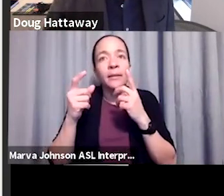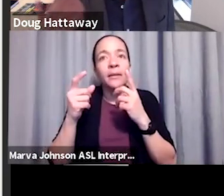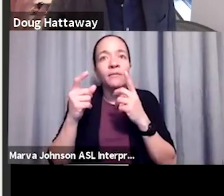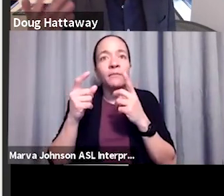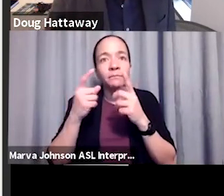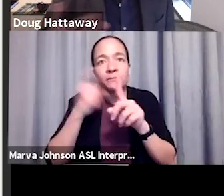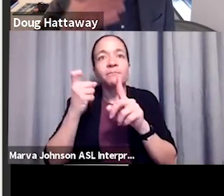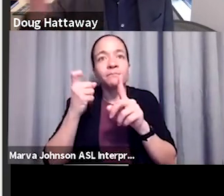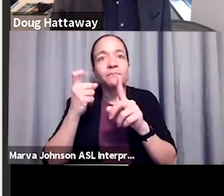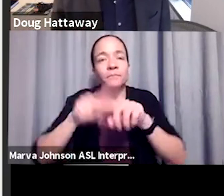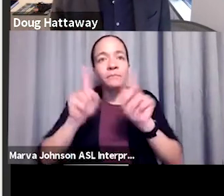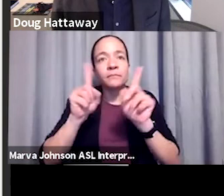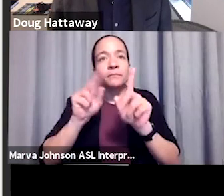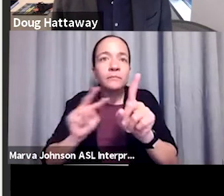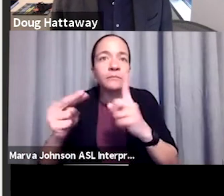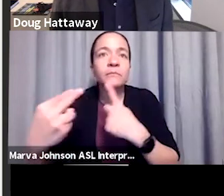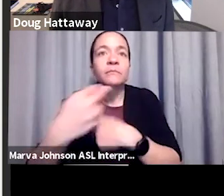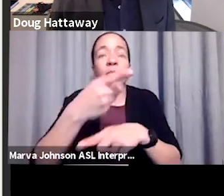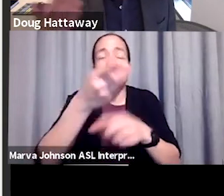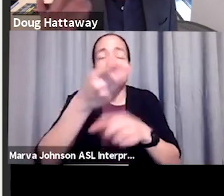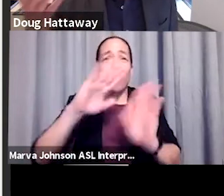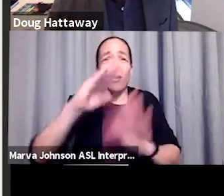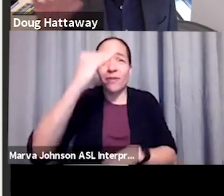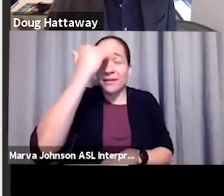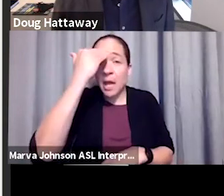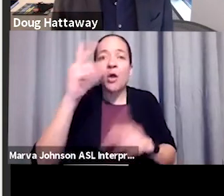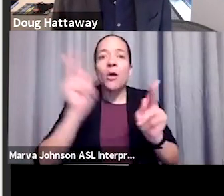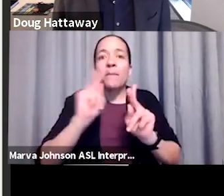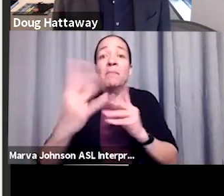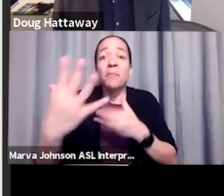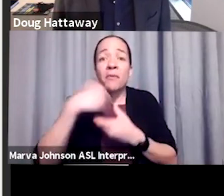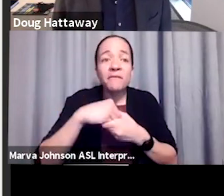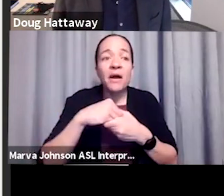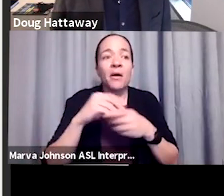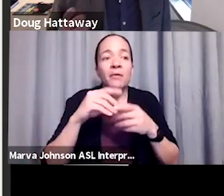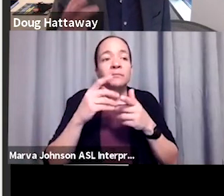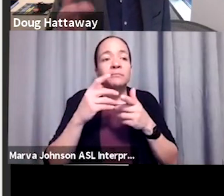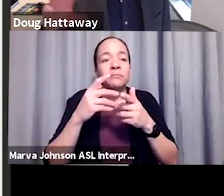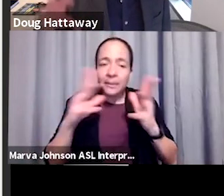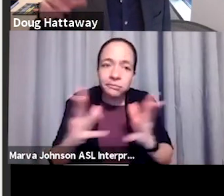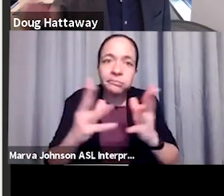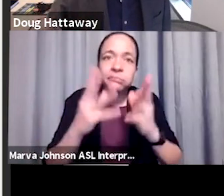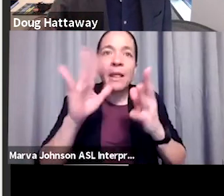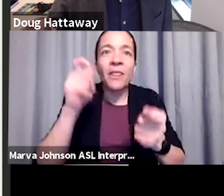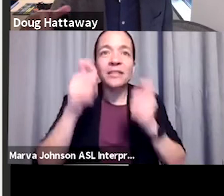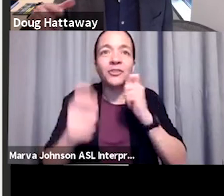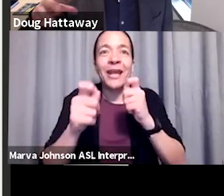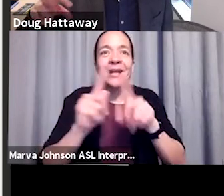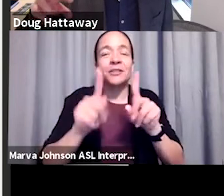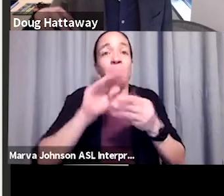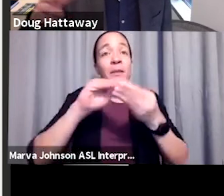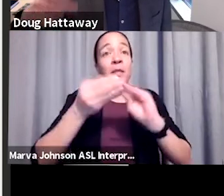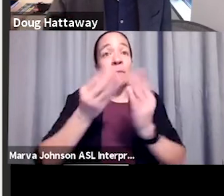as you all know, seeing this, and everybody on this webinar is part of driving that sort of change. What a lot of the numbers show